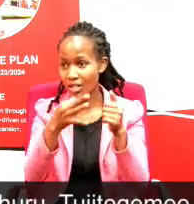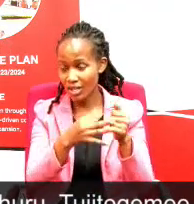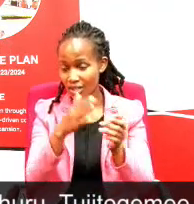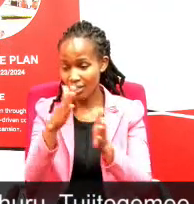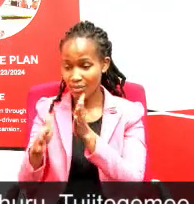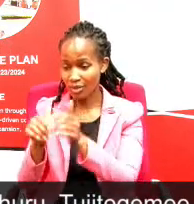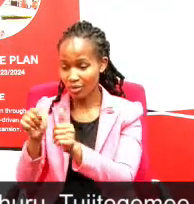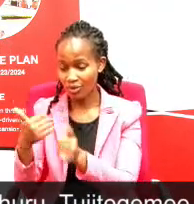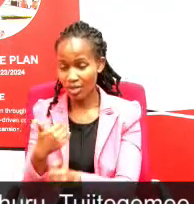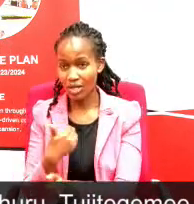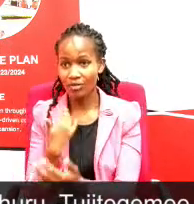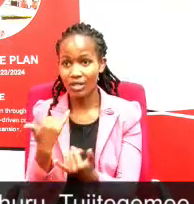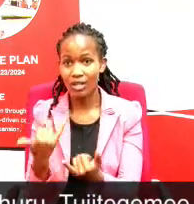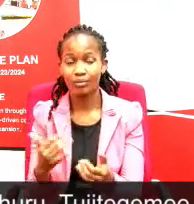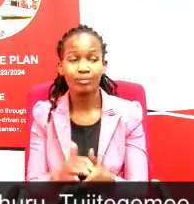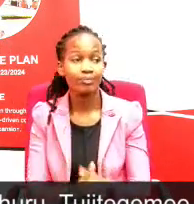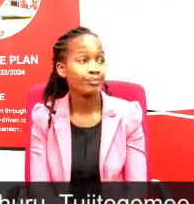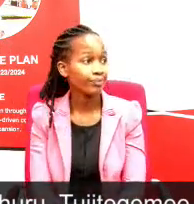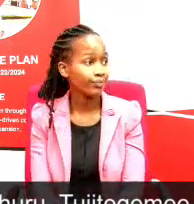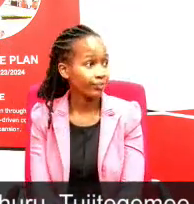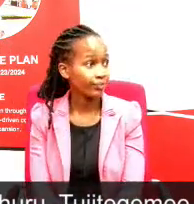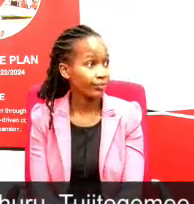corporate plan.